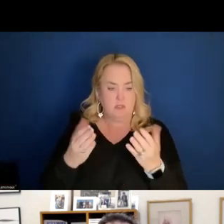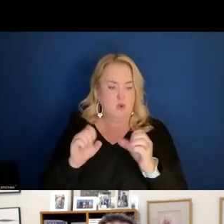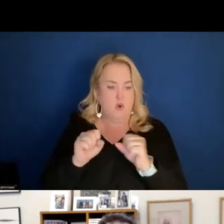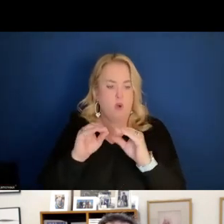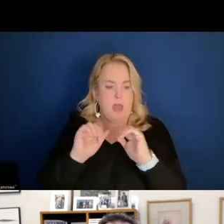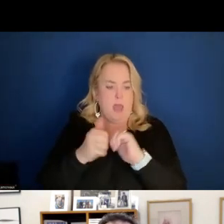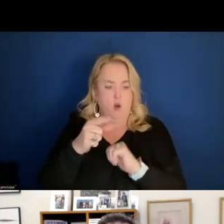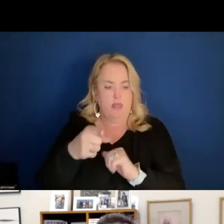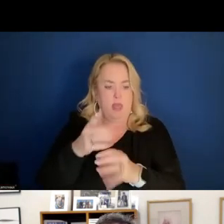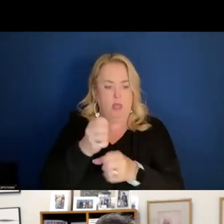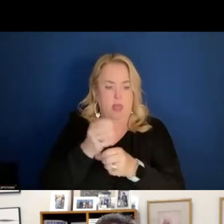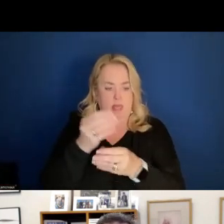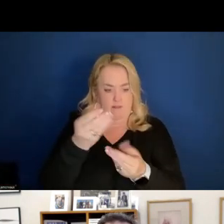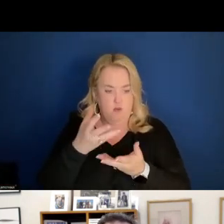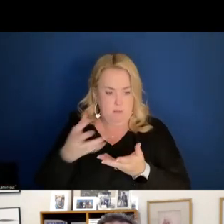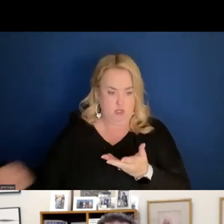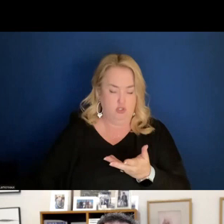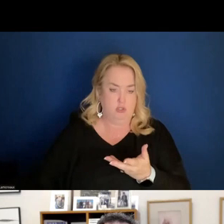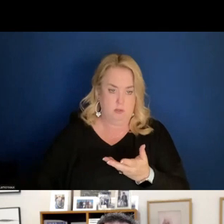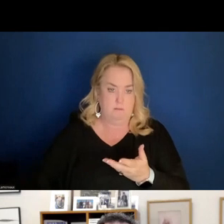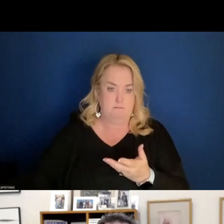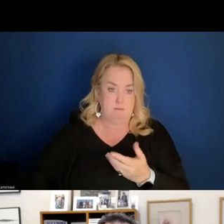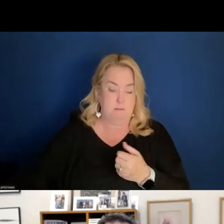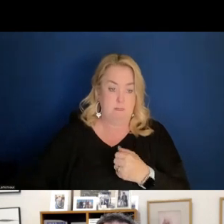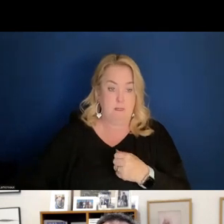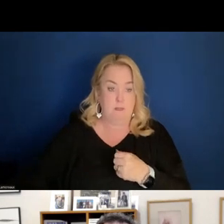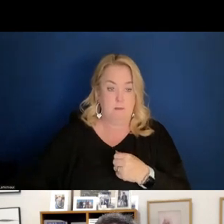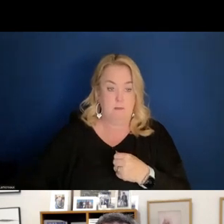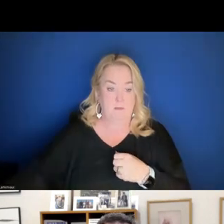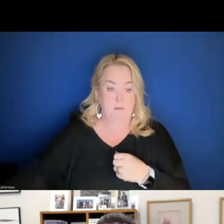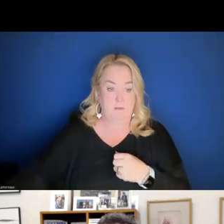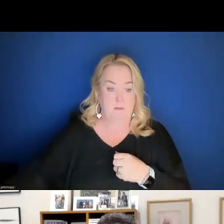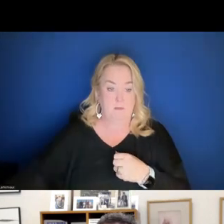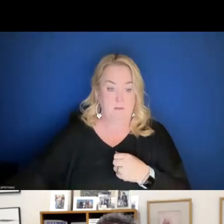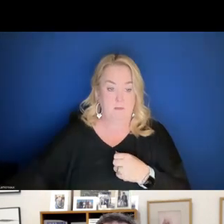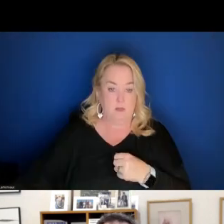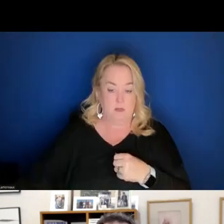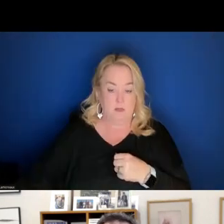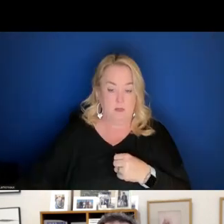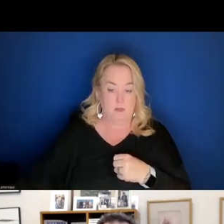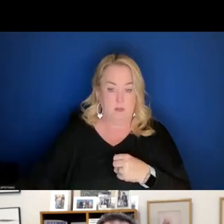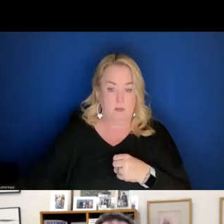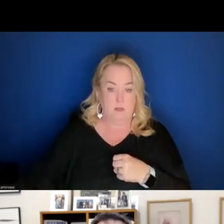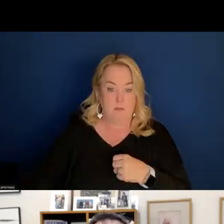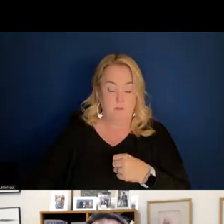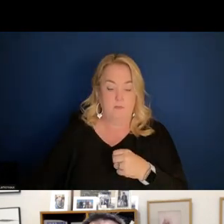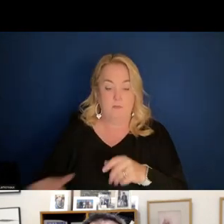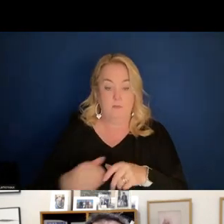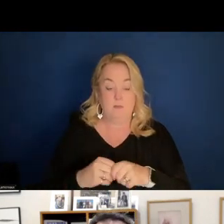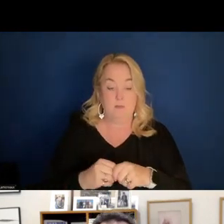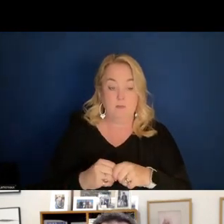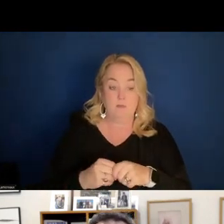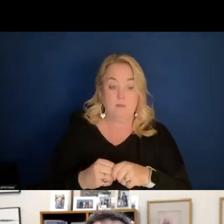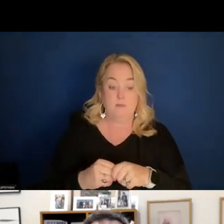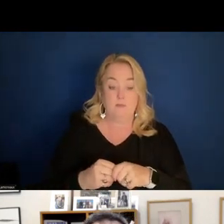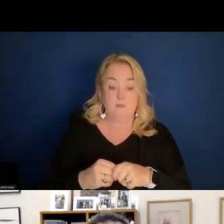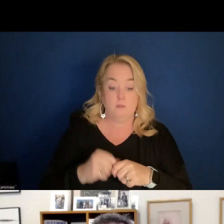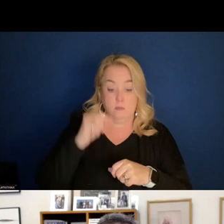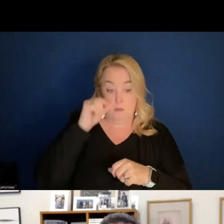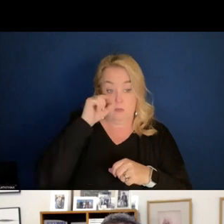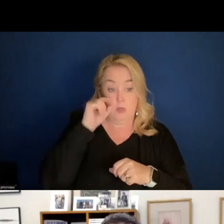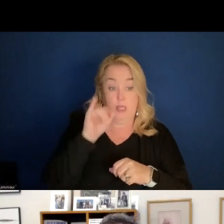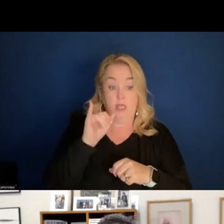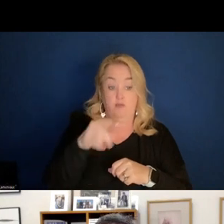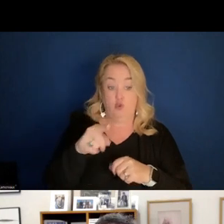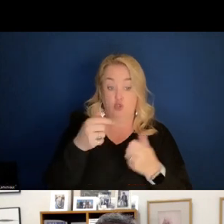how do they want to get information? How do they generally get their information? And how can you engage those sources of information in a helpful way? And if you're